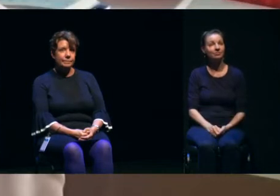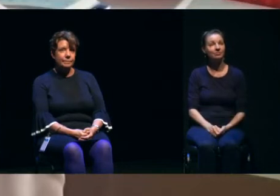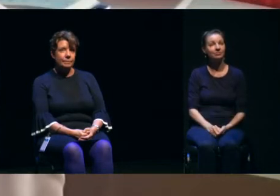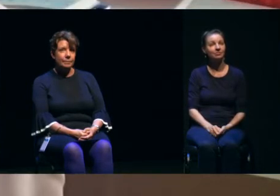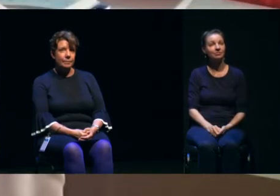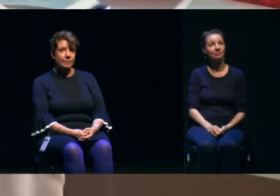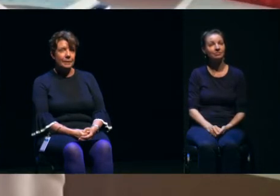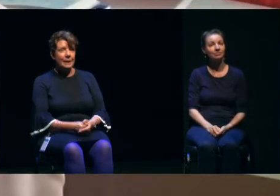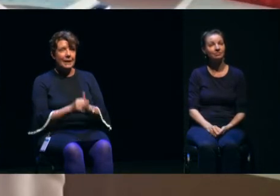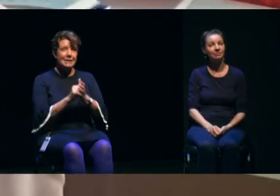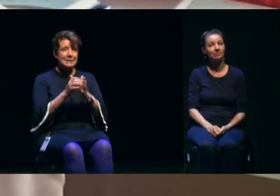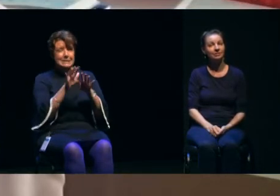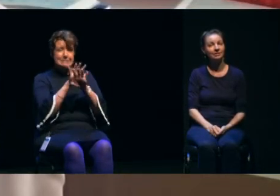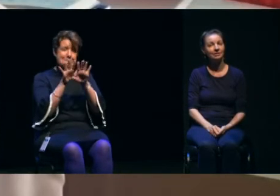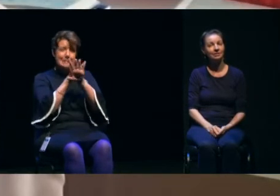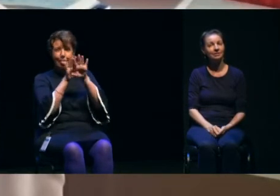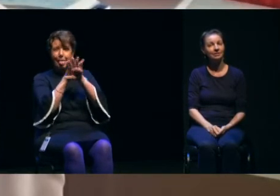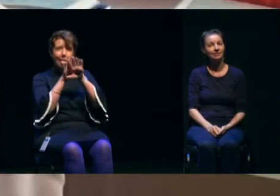It's smoky, a little smoky,